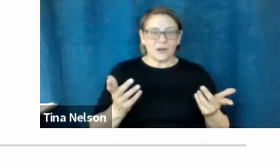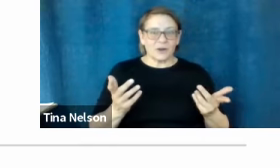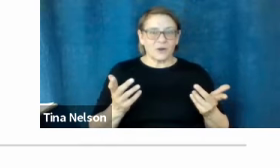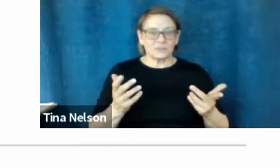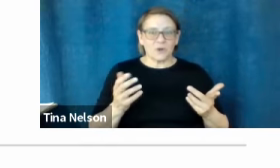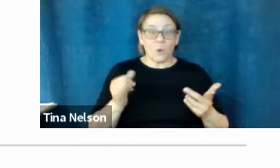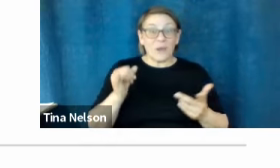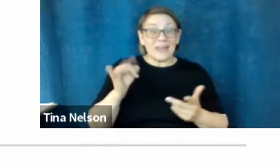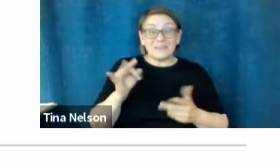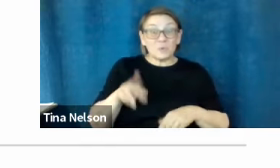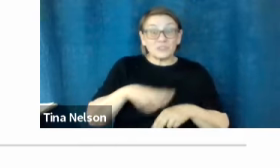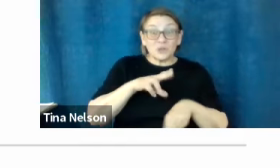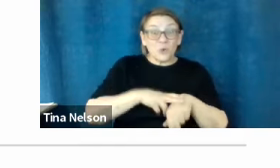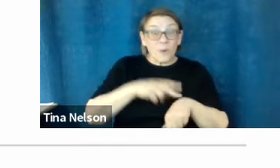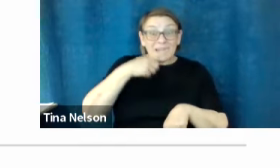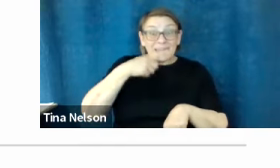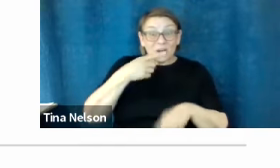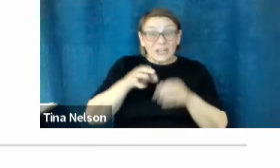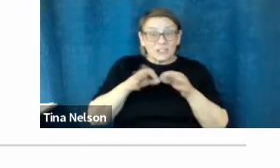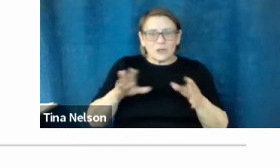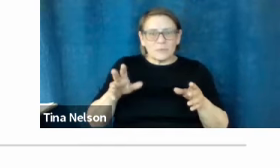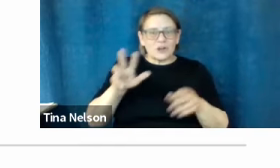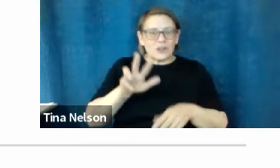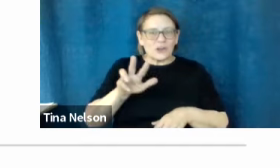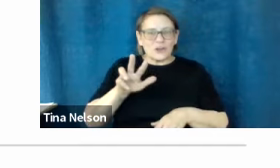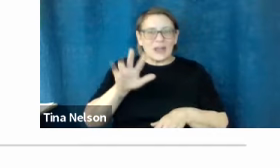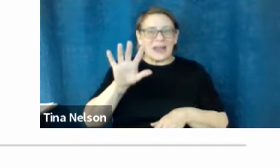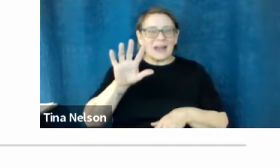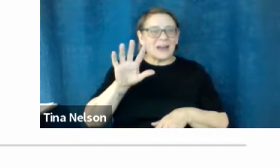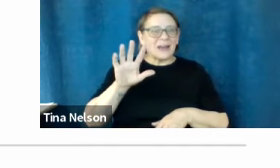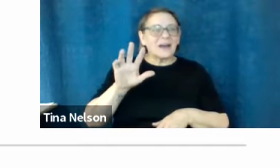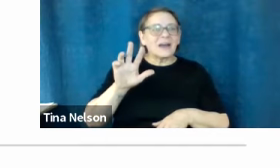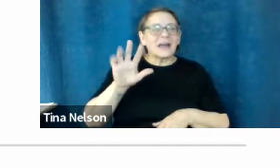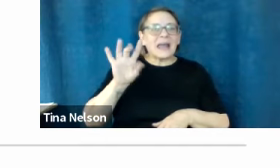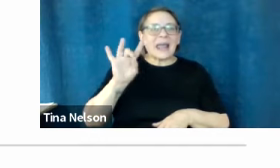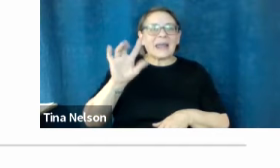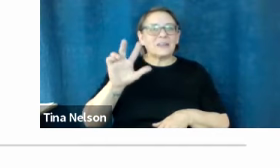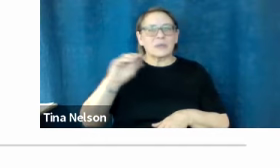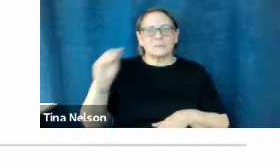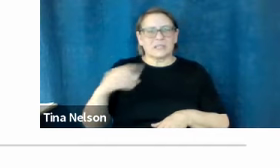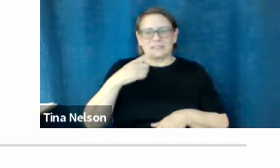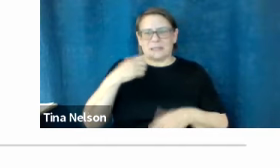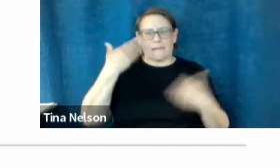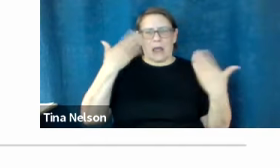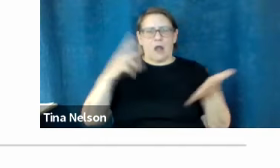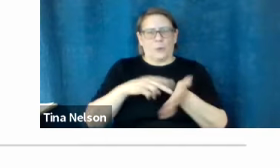interpreter, they're still 83% willing to admit they do not know what that means.